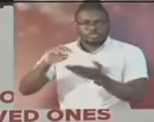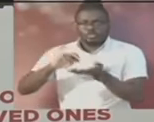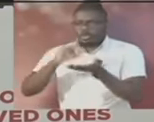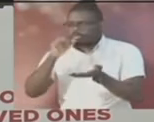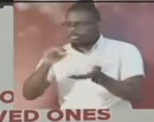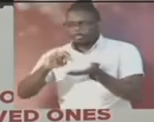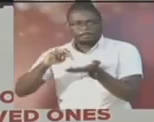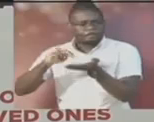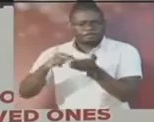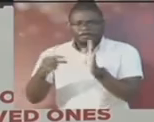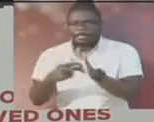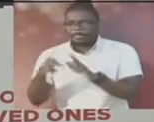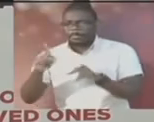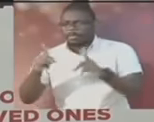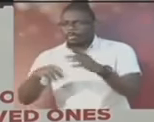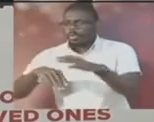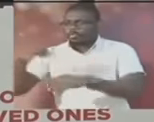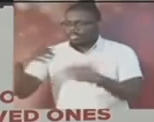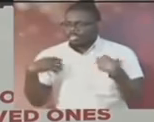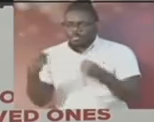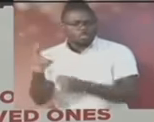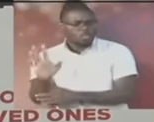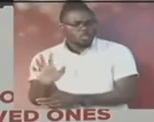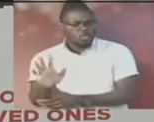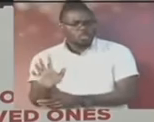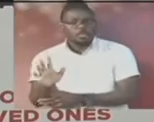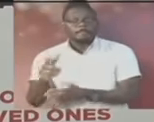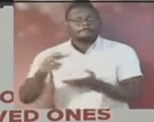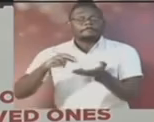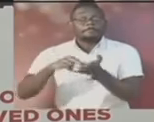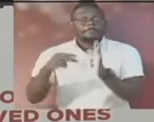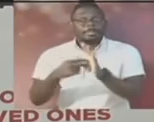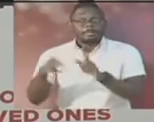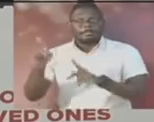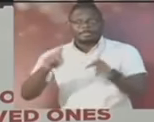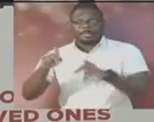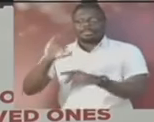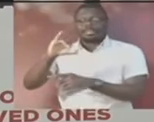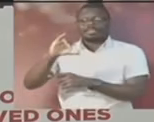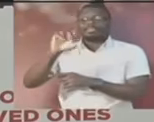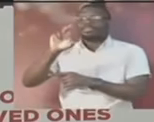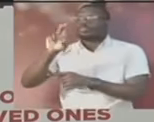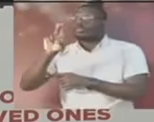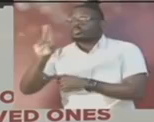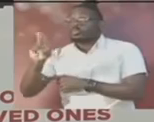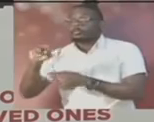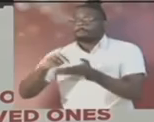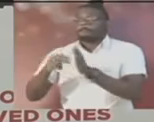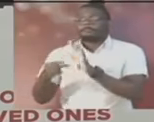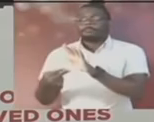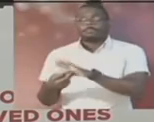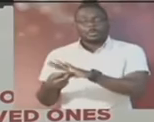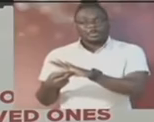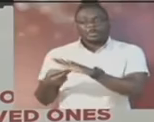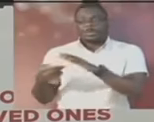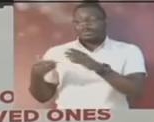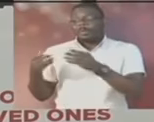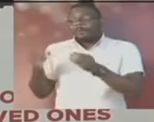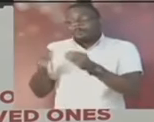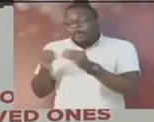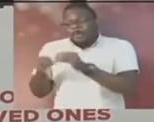of patients. And yet again, I would like to emphasize, as I did in previous conferences, that